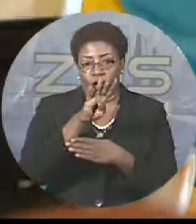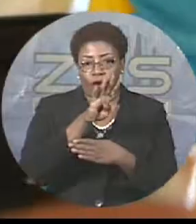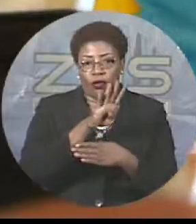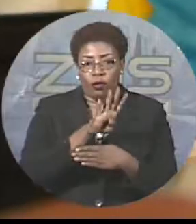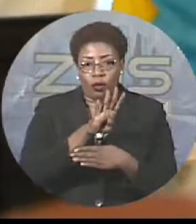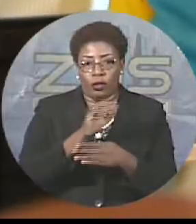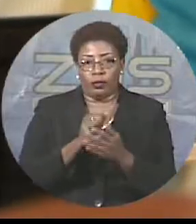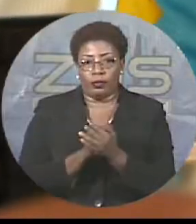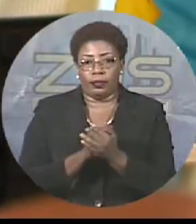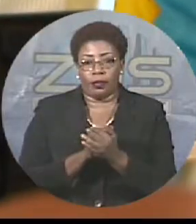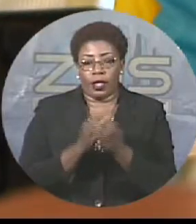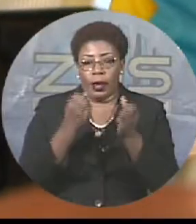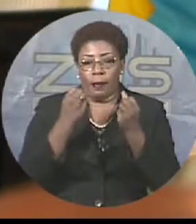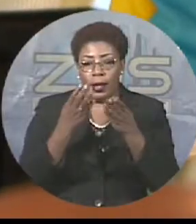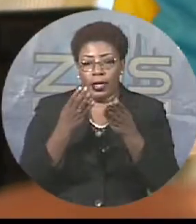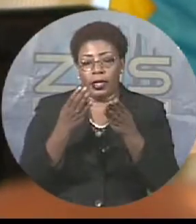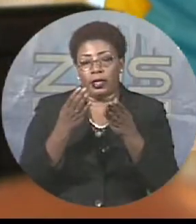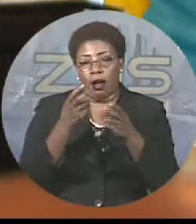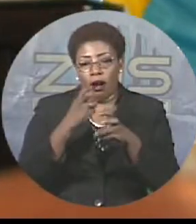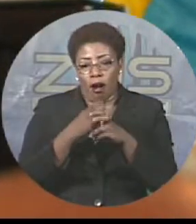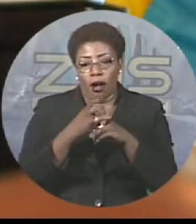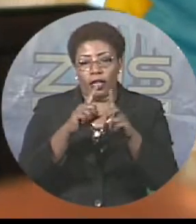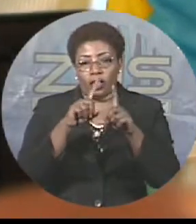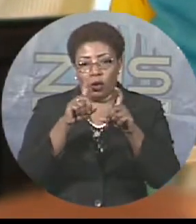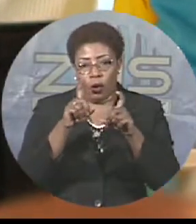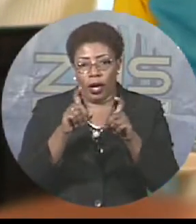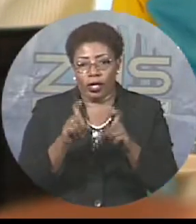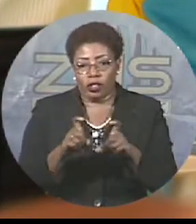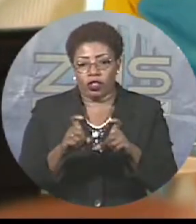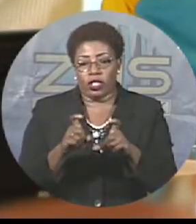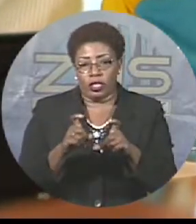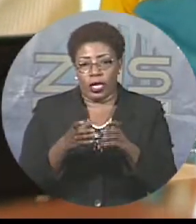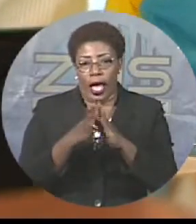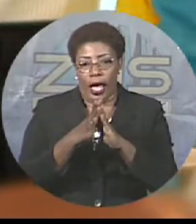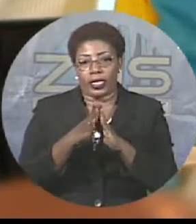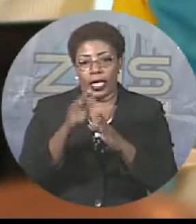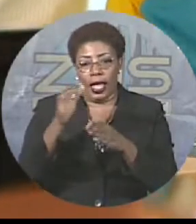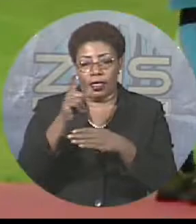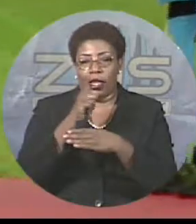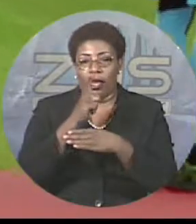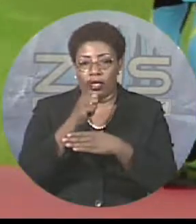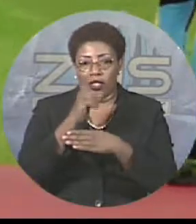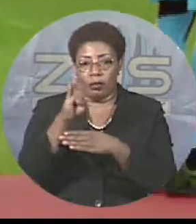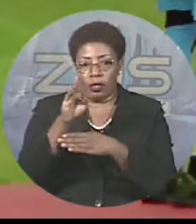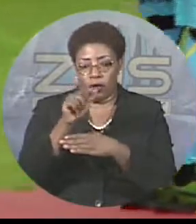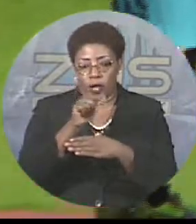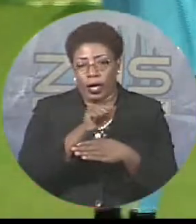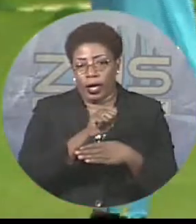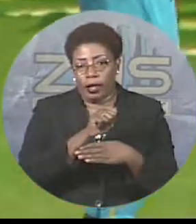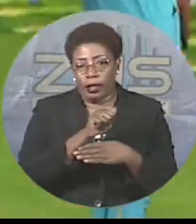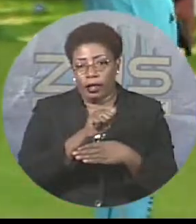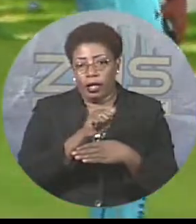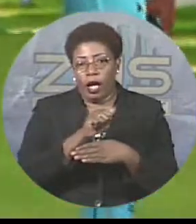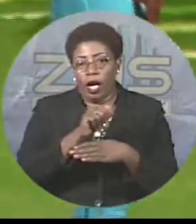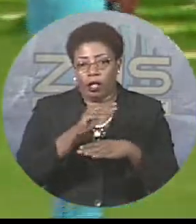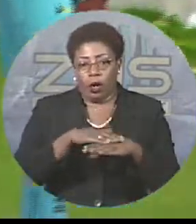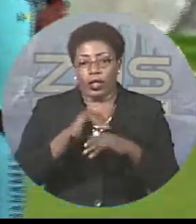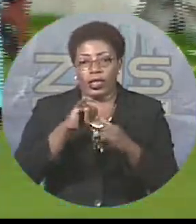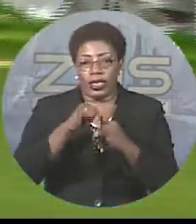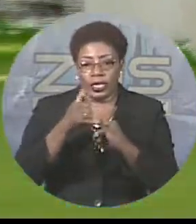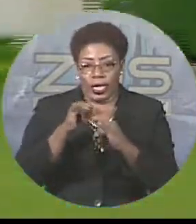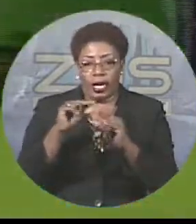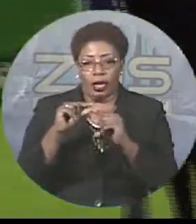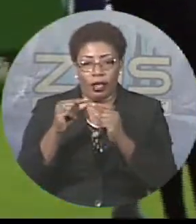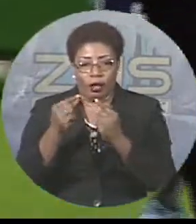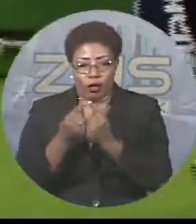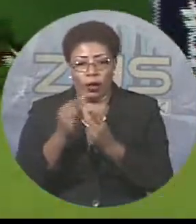49.44. A number of tough questions asked at this week's B3's media luncheon. One had to do with the size of the contingent at